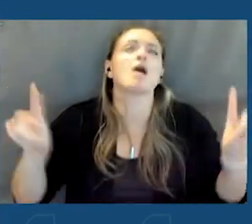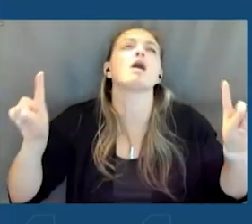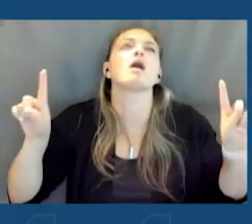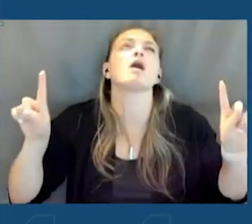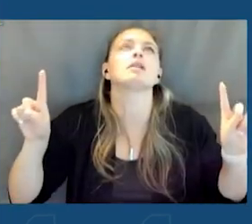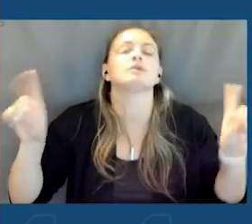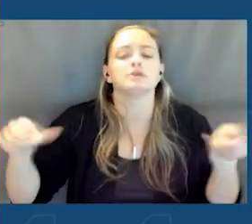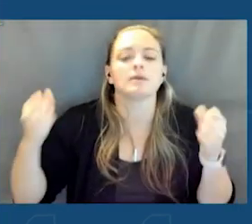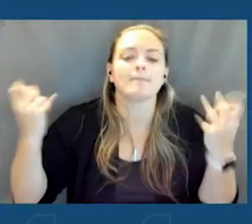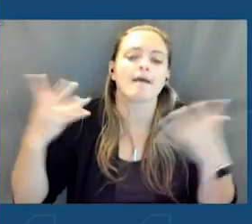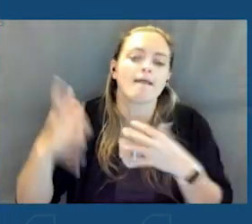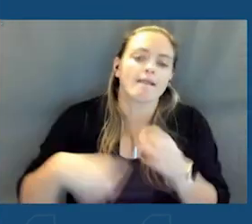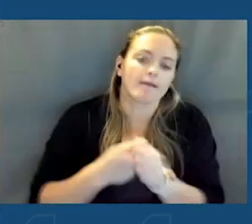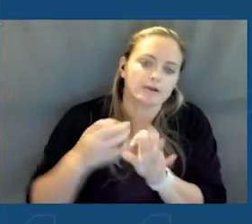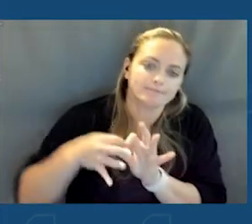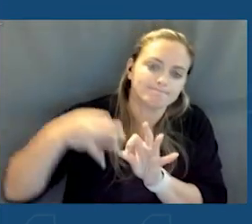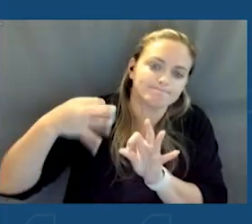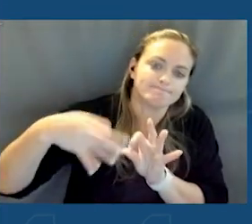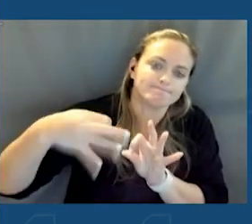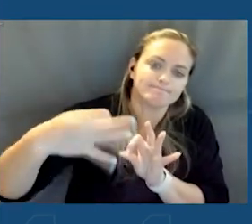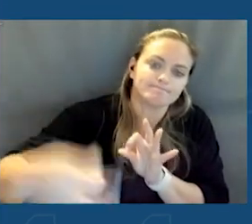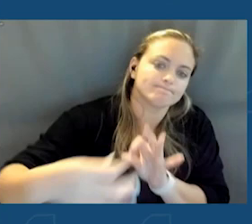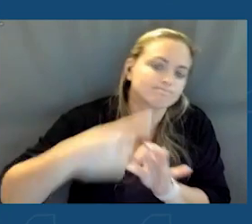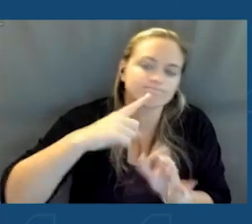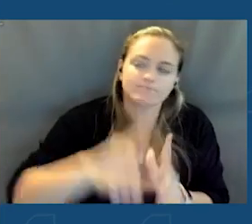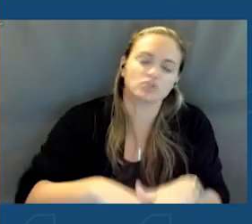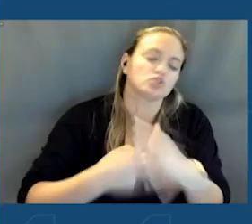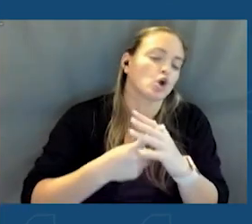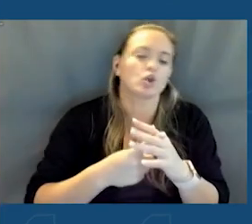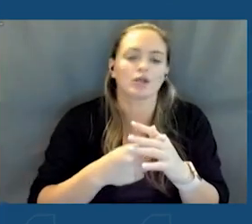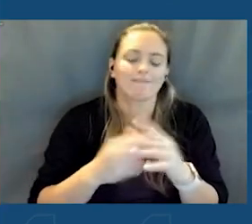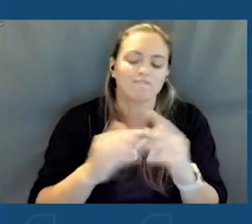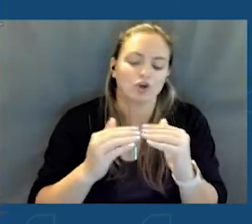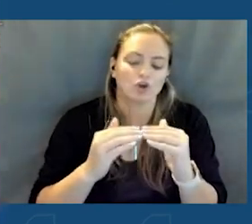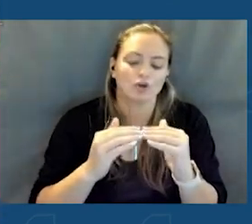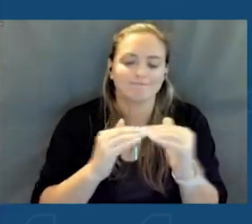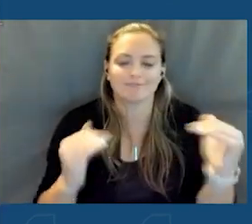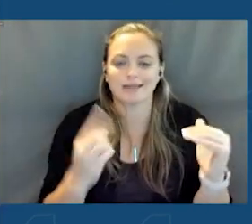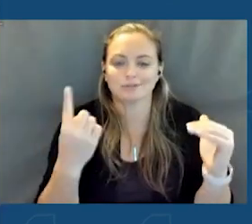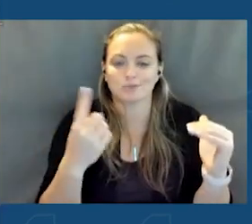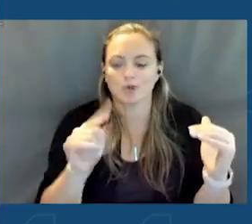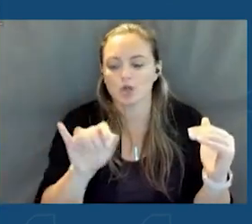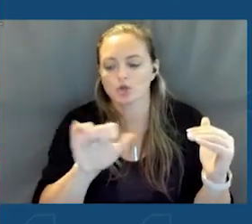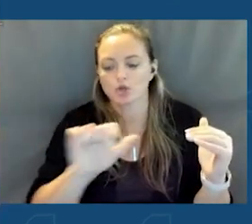delay, breaking ground on phase one of Terminal One. That's extraordinary.